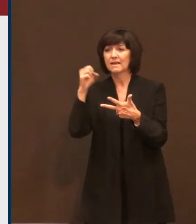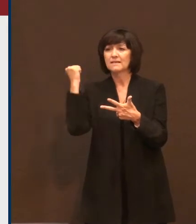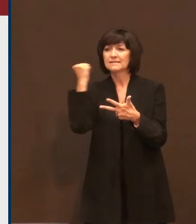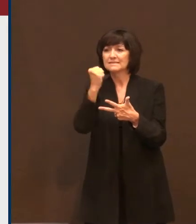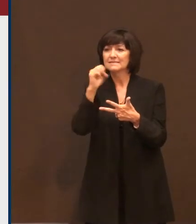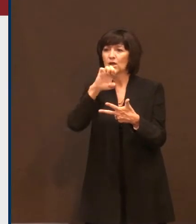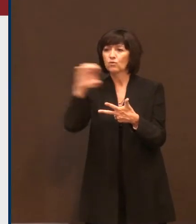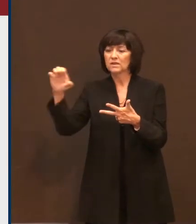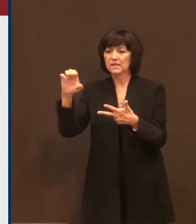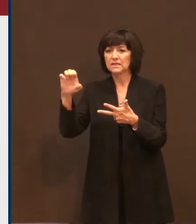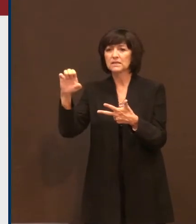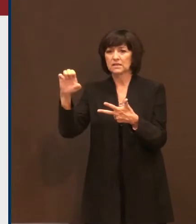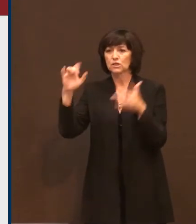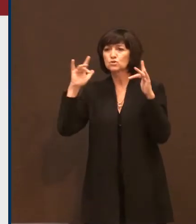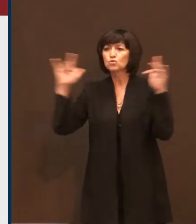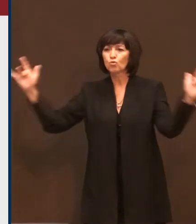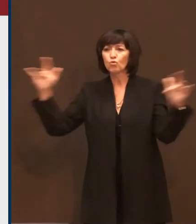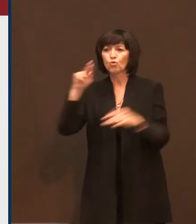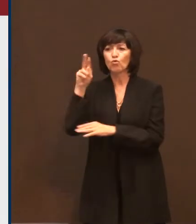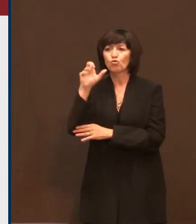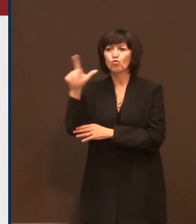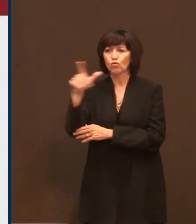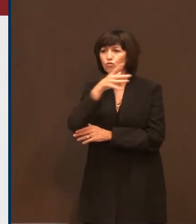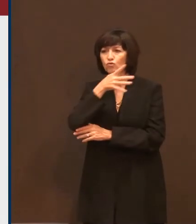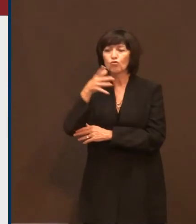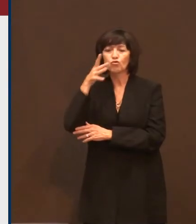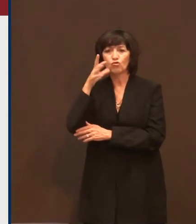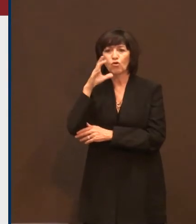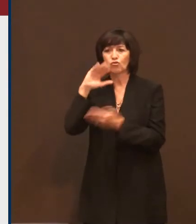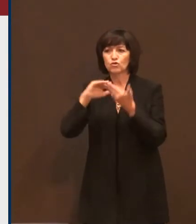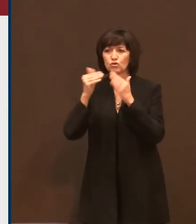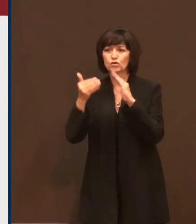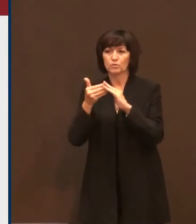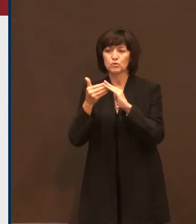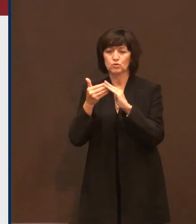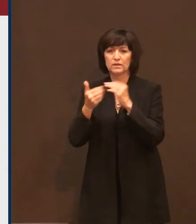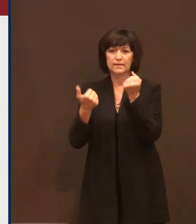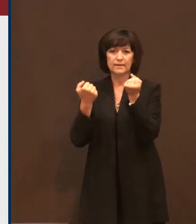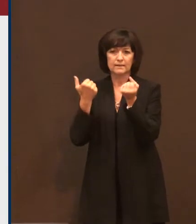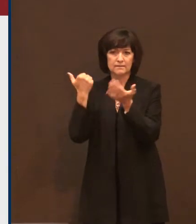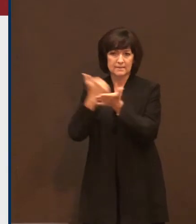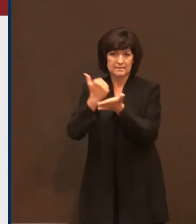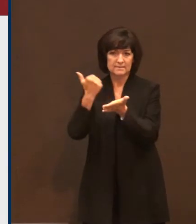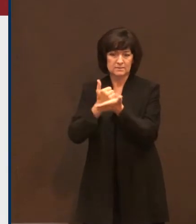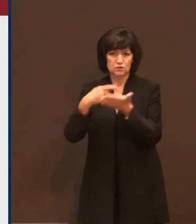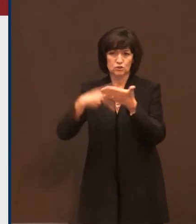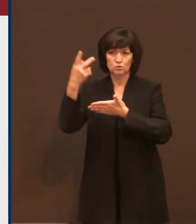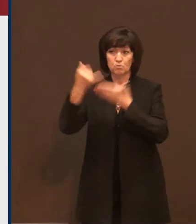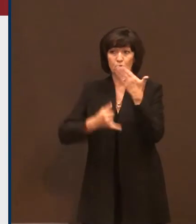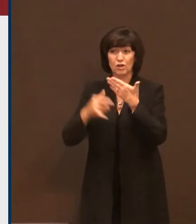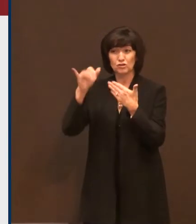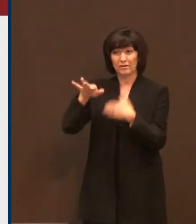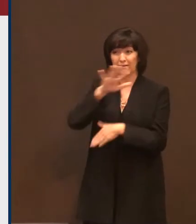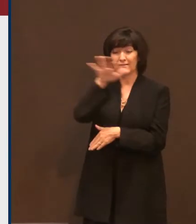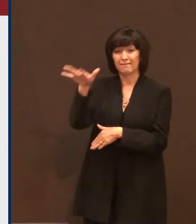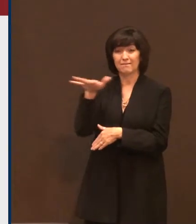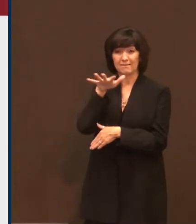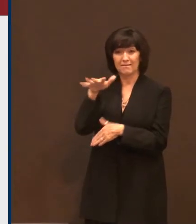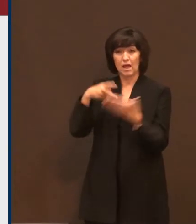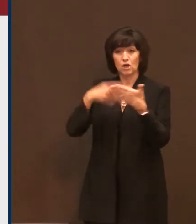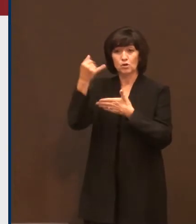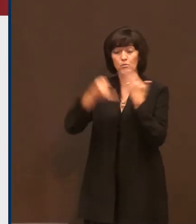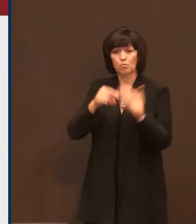Project. And these teams have come up with really amazing projects. Many of them now have